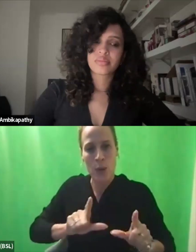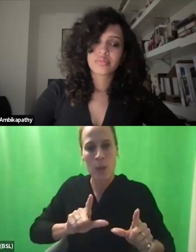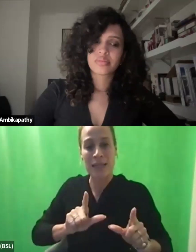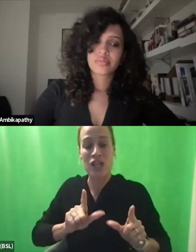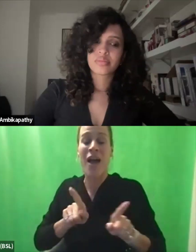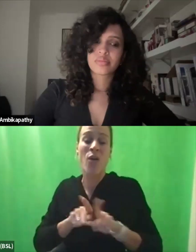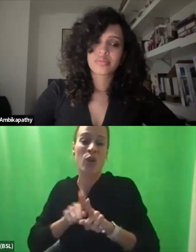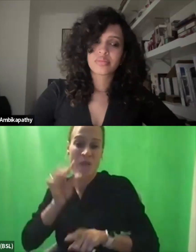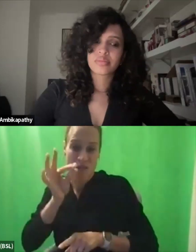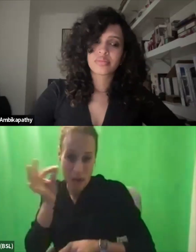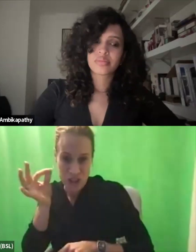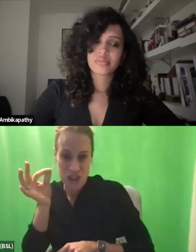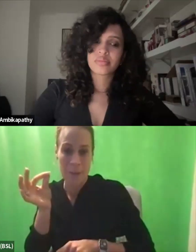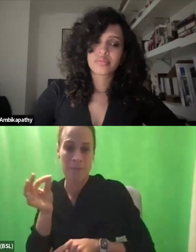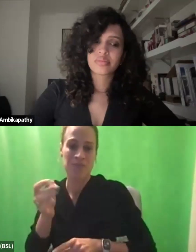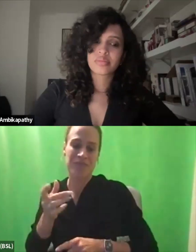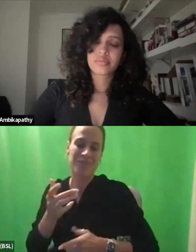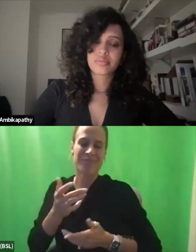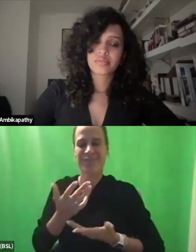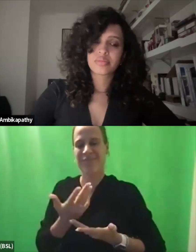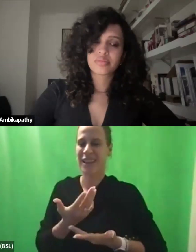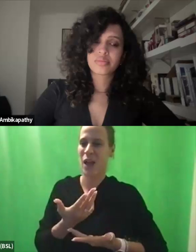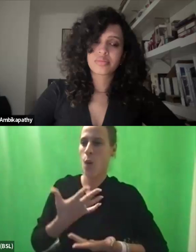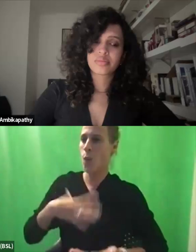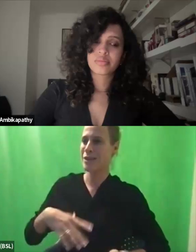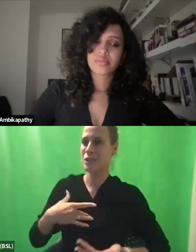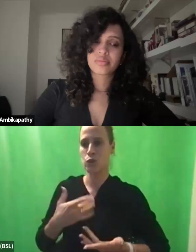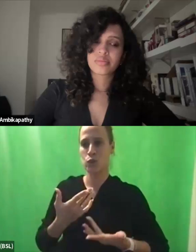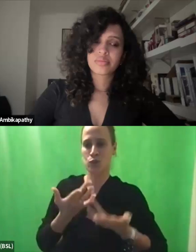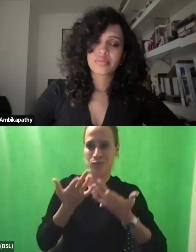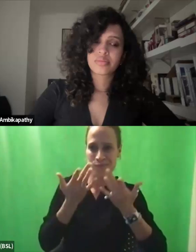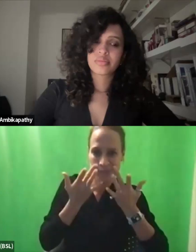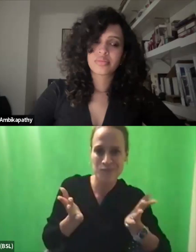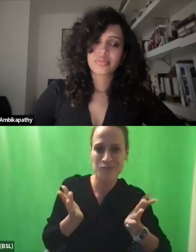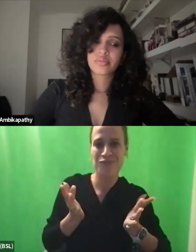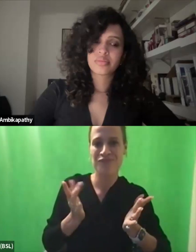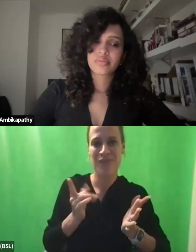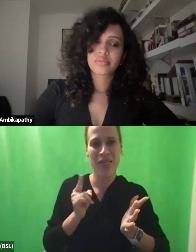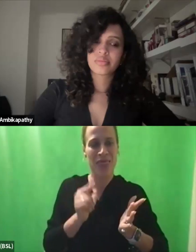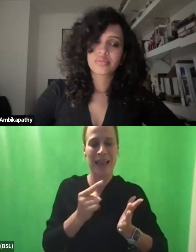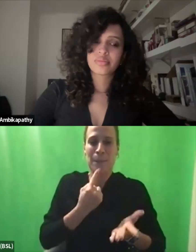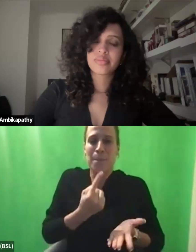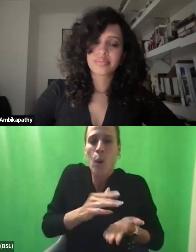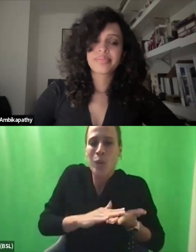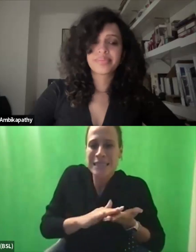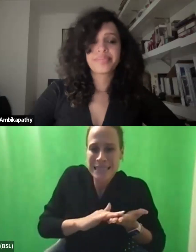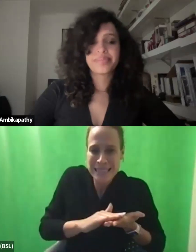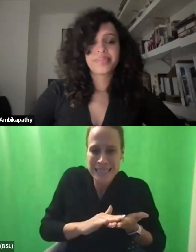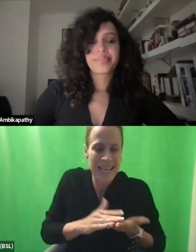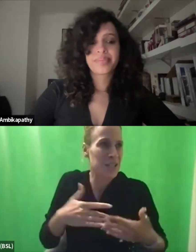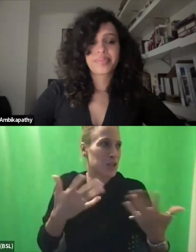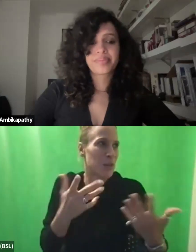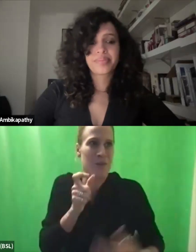as well, because a part of me wanted to make a point about the poeticity. I mean, I don't know if that is a